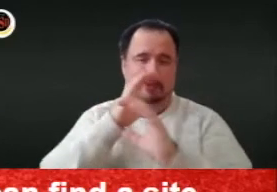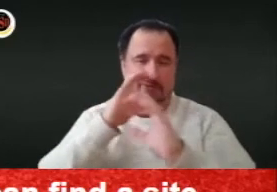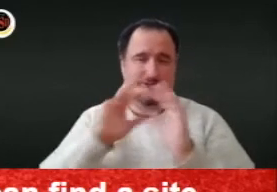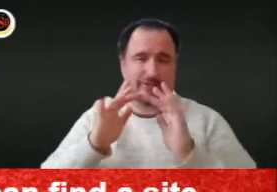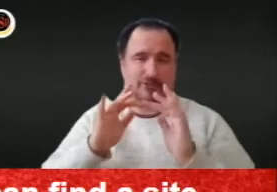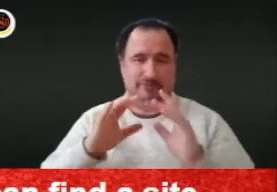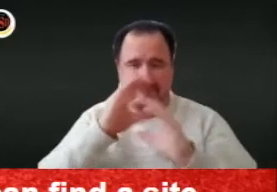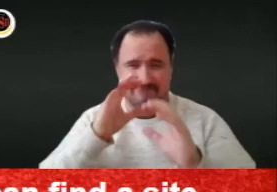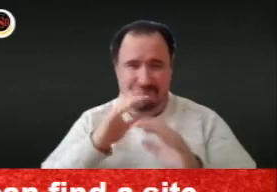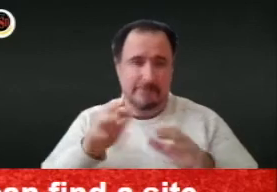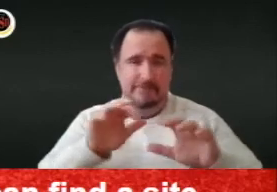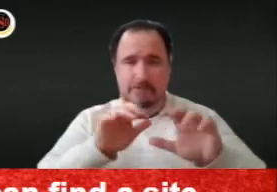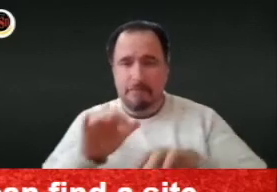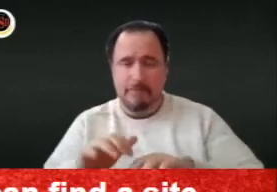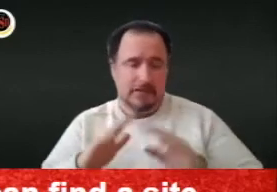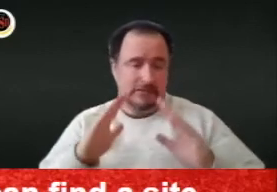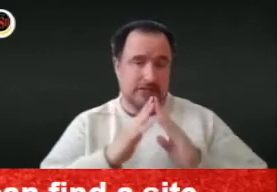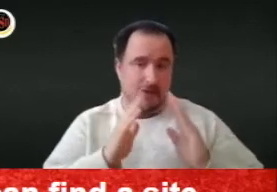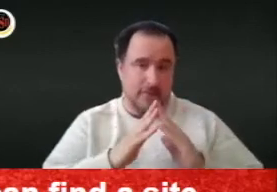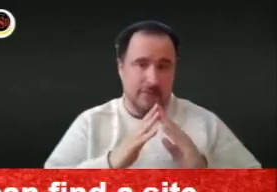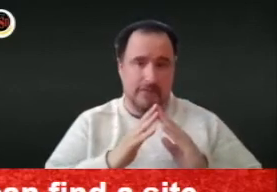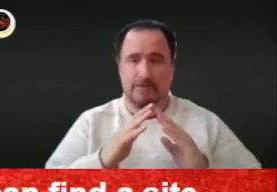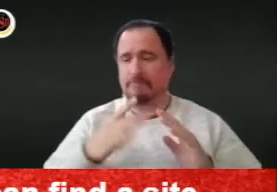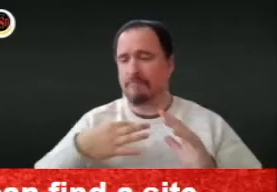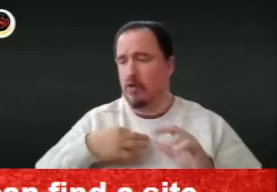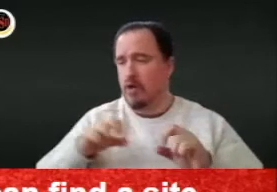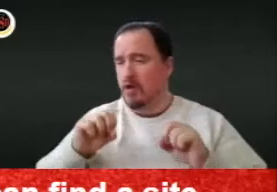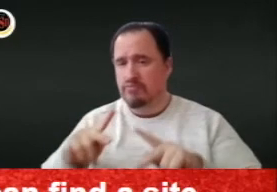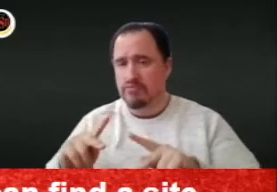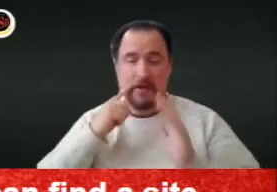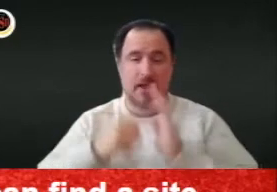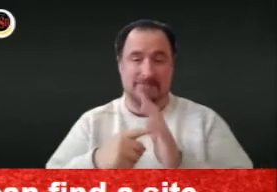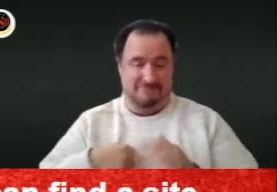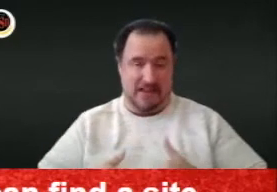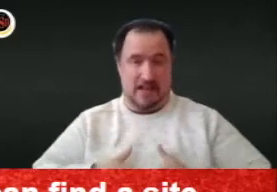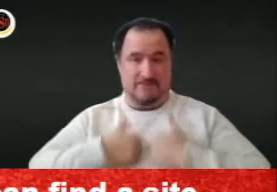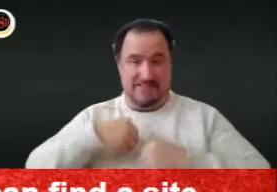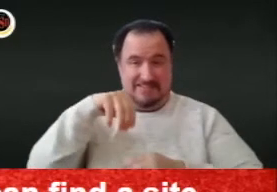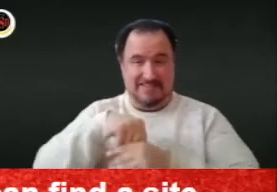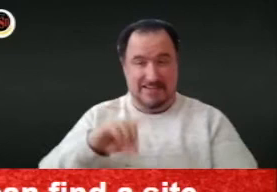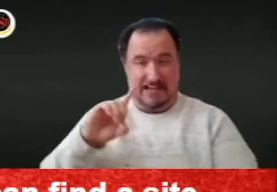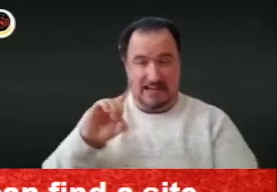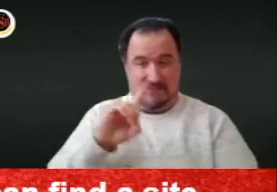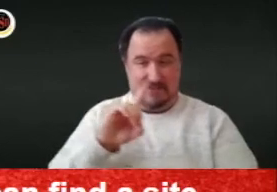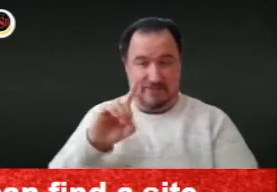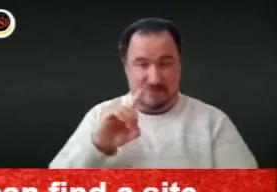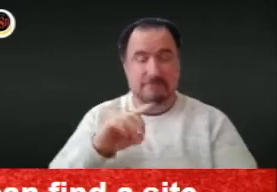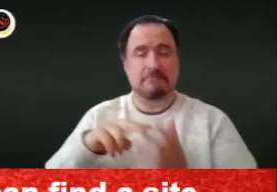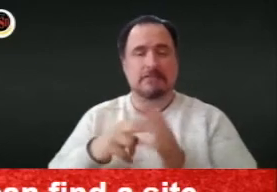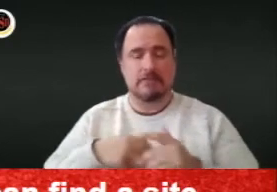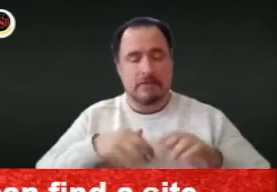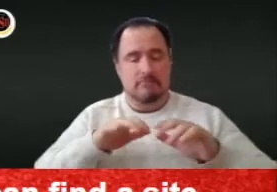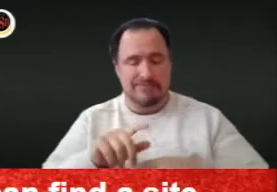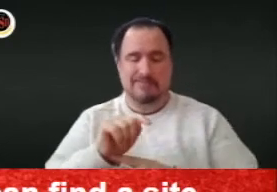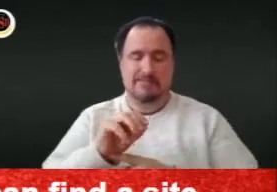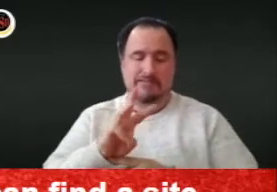Really, I depend on the internet search. Type in your town. For example, I live in Delavan. So I